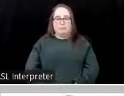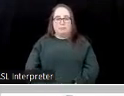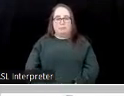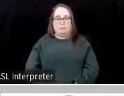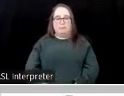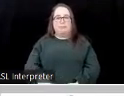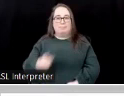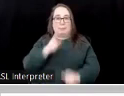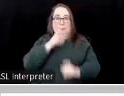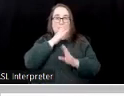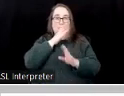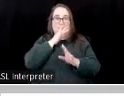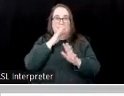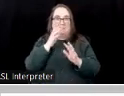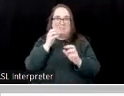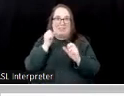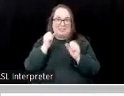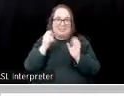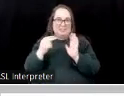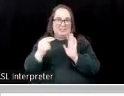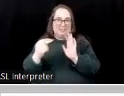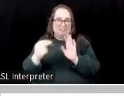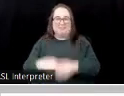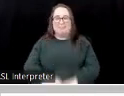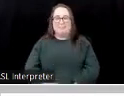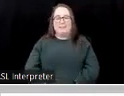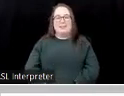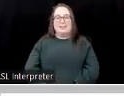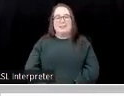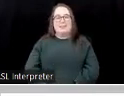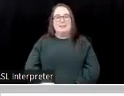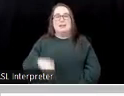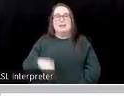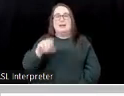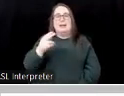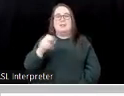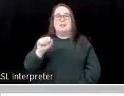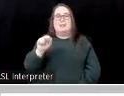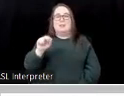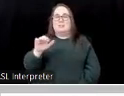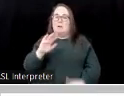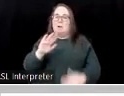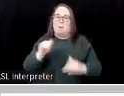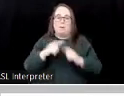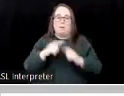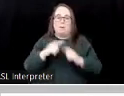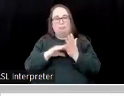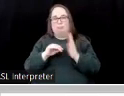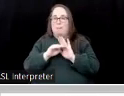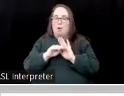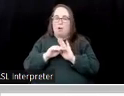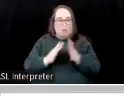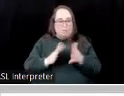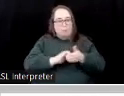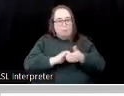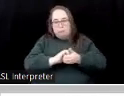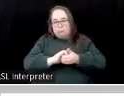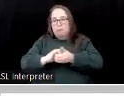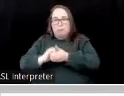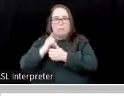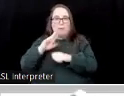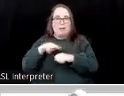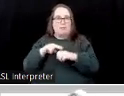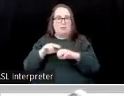I'm proud to say that the federal agencies and the Housing and Services Resource Center all strive to model this cross-sector collaboration at the national level,